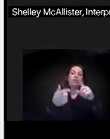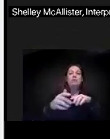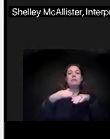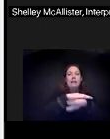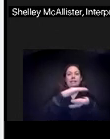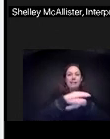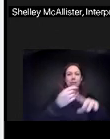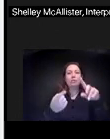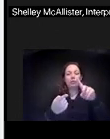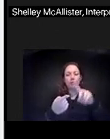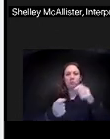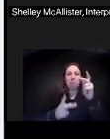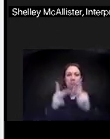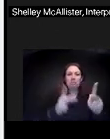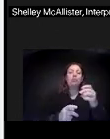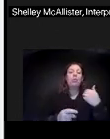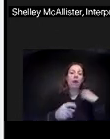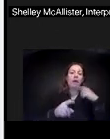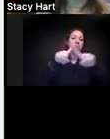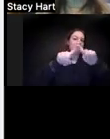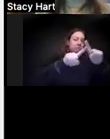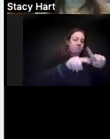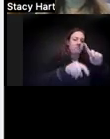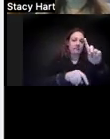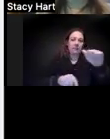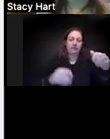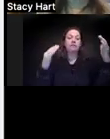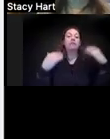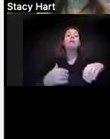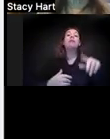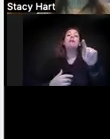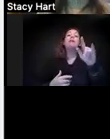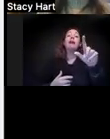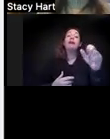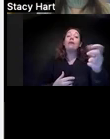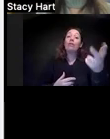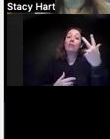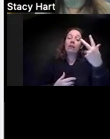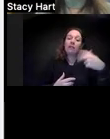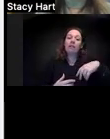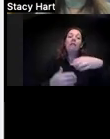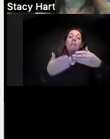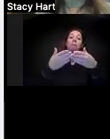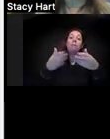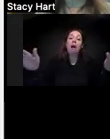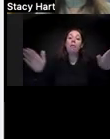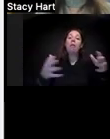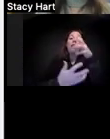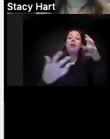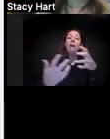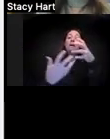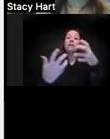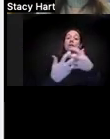Title three, places of public accommodation or private businesses, nonprofits open to the